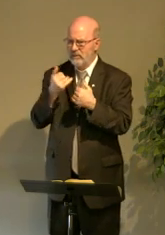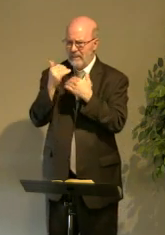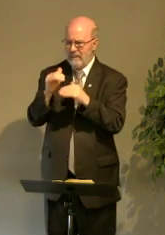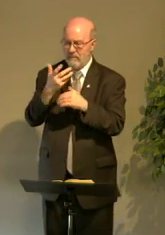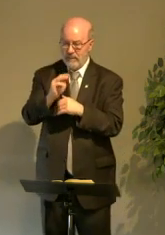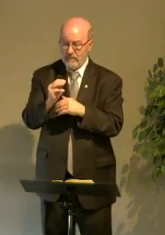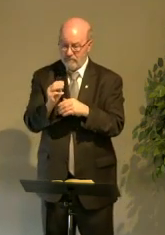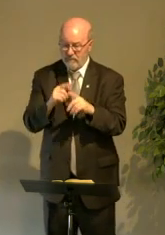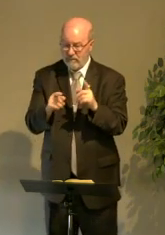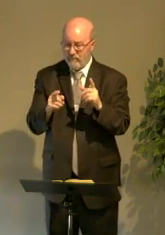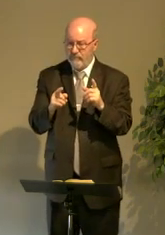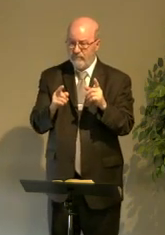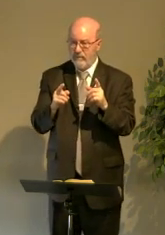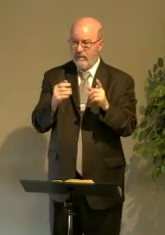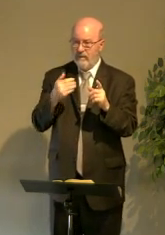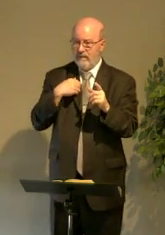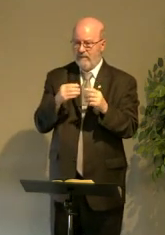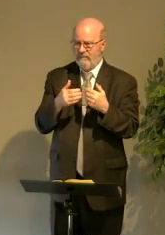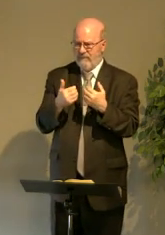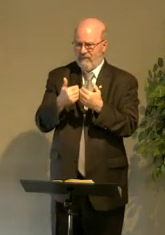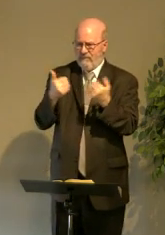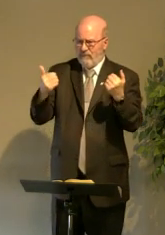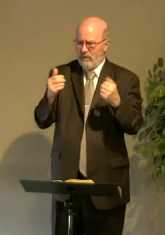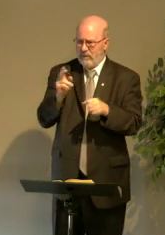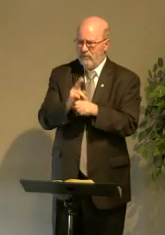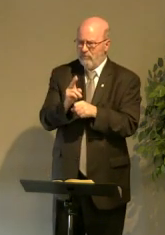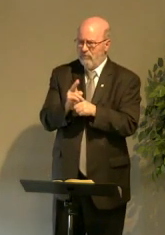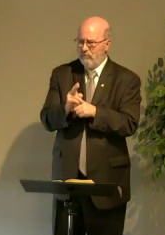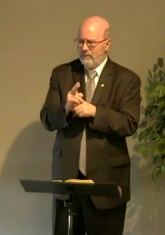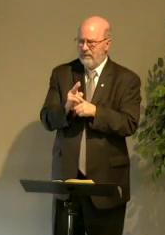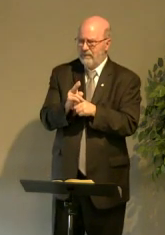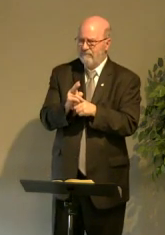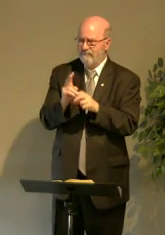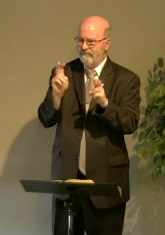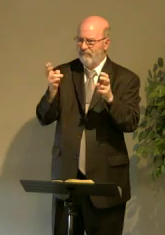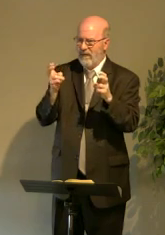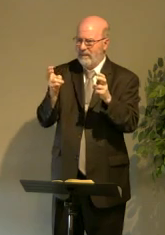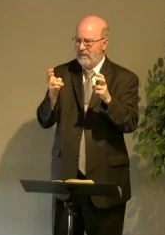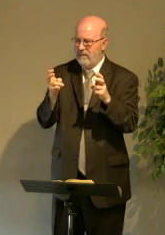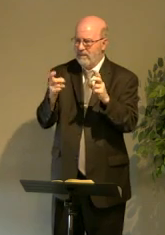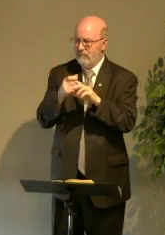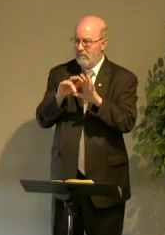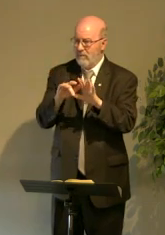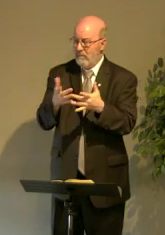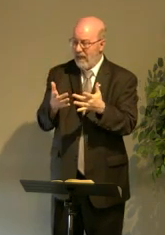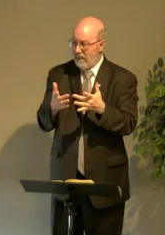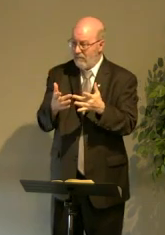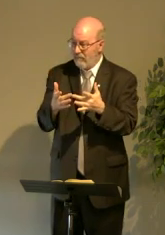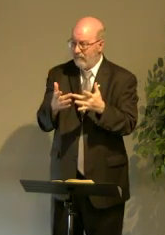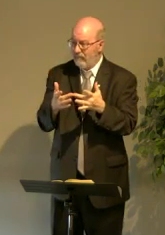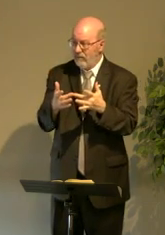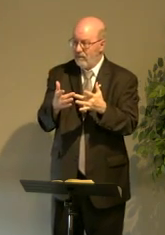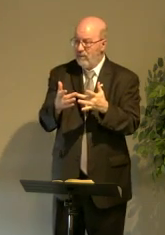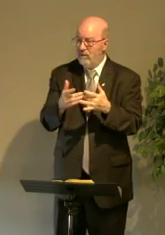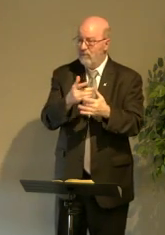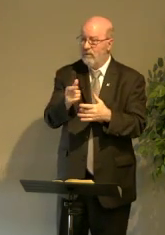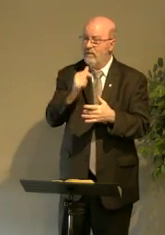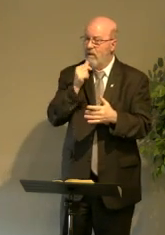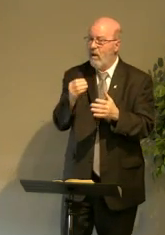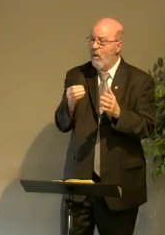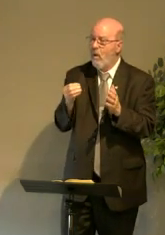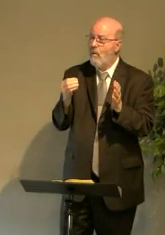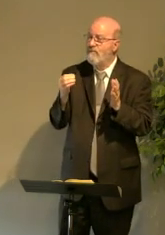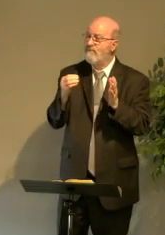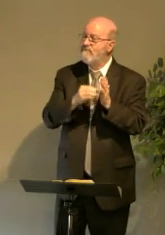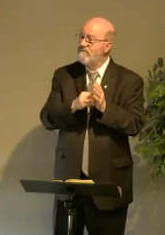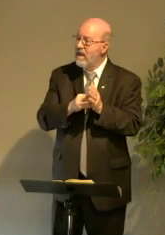to them, but they have avoided using certain phrases from the scripture so that